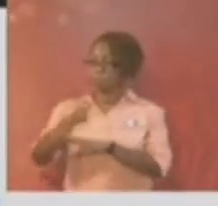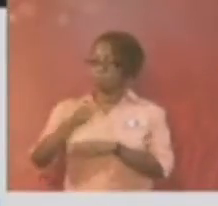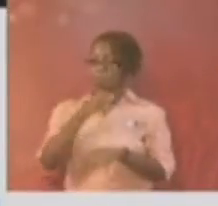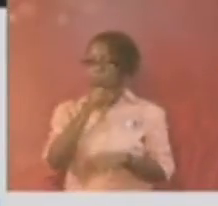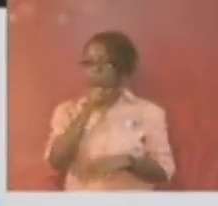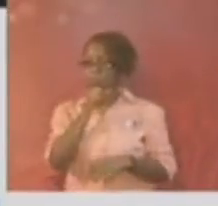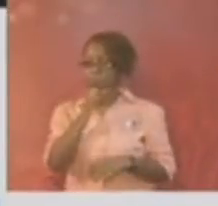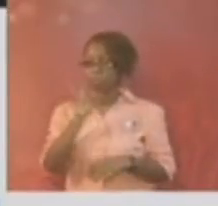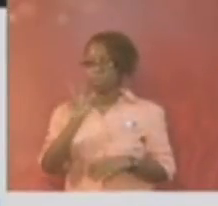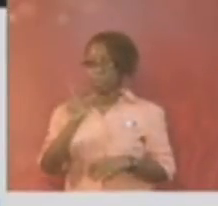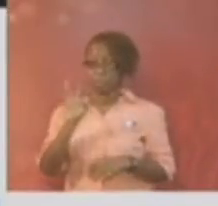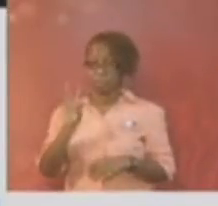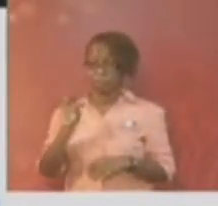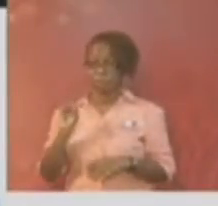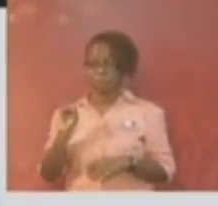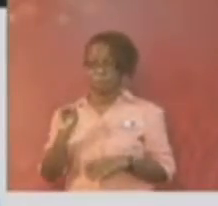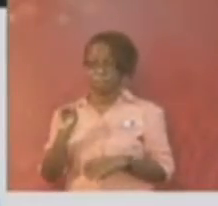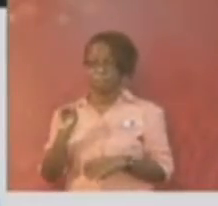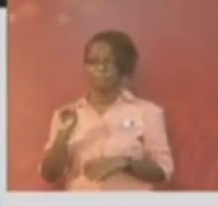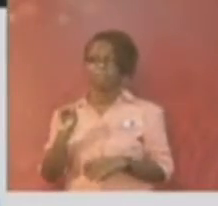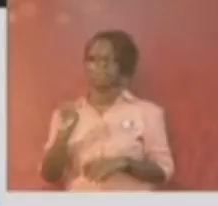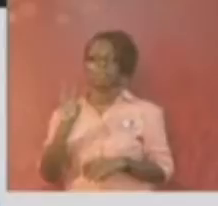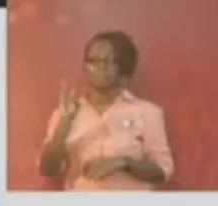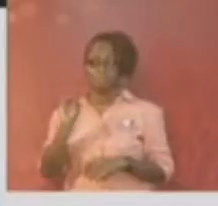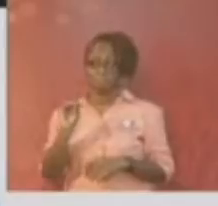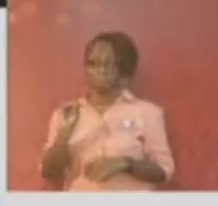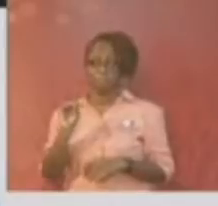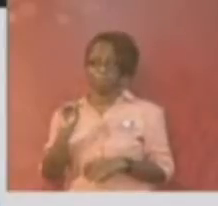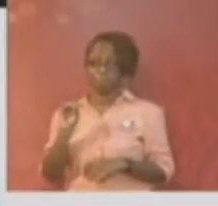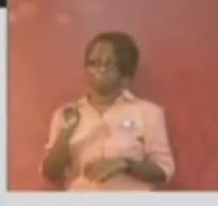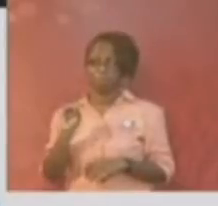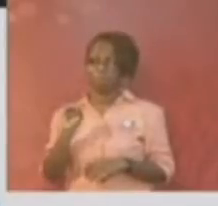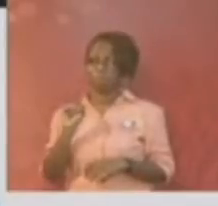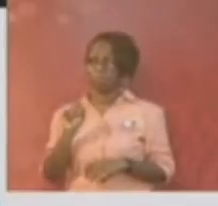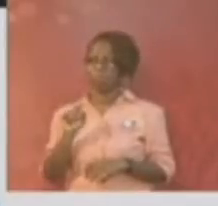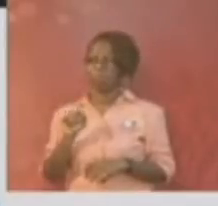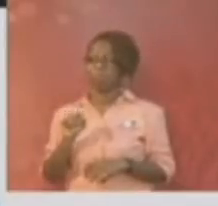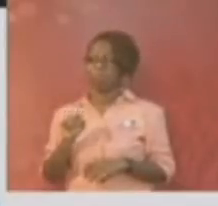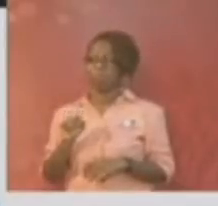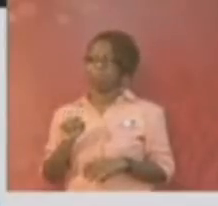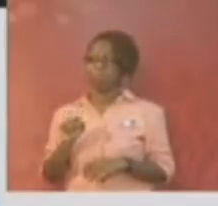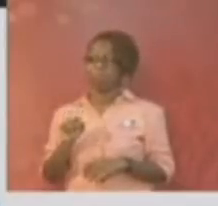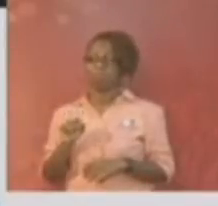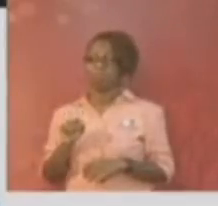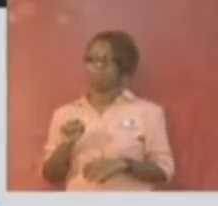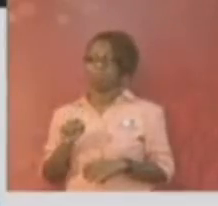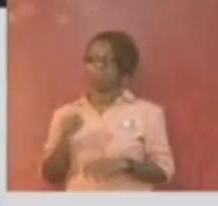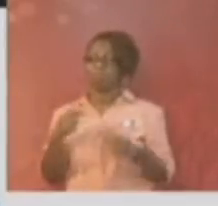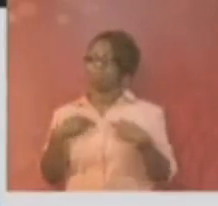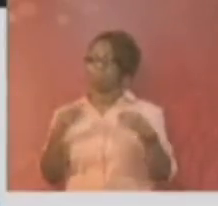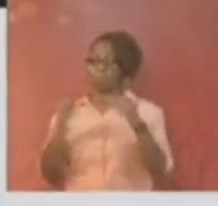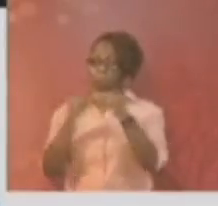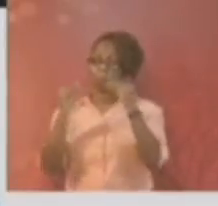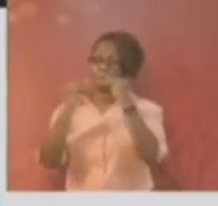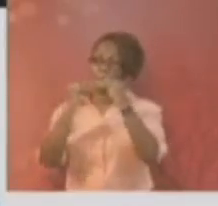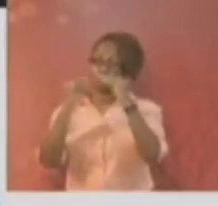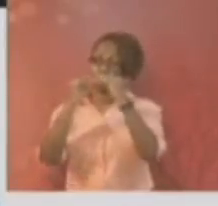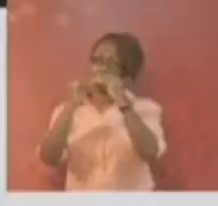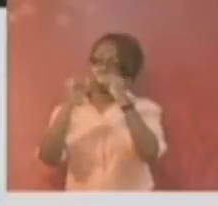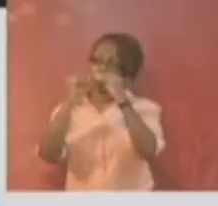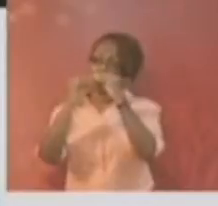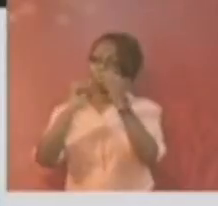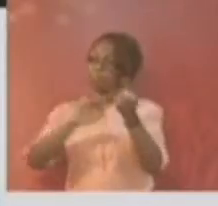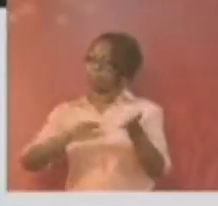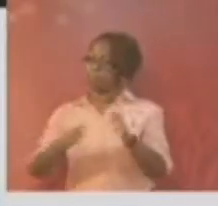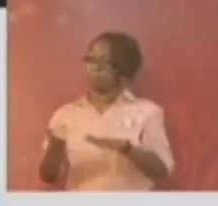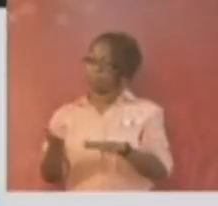the largest age group among the cases, does, however, contribute to the largest grouping among the fatalities, as